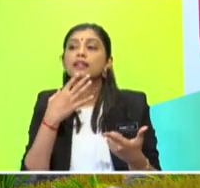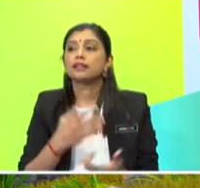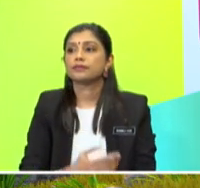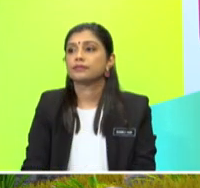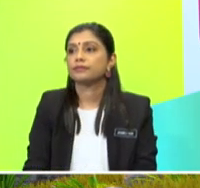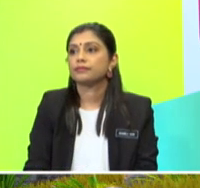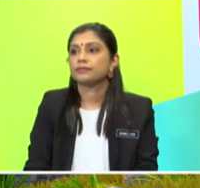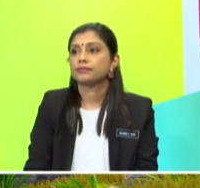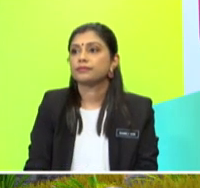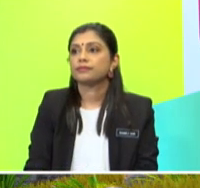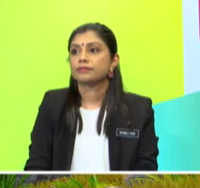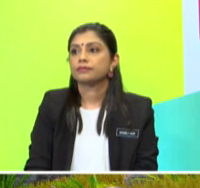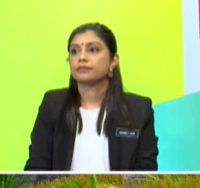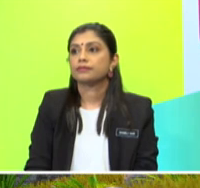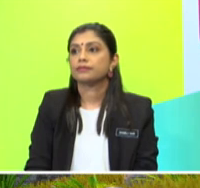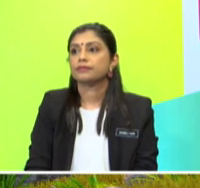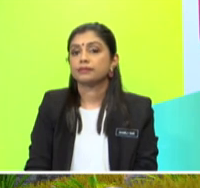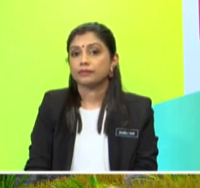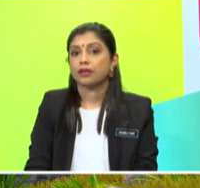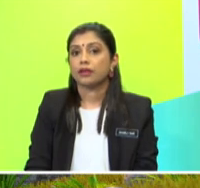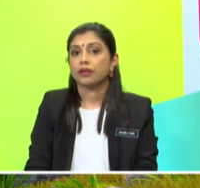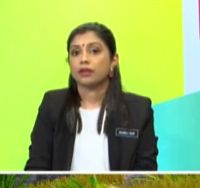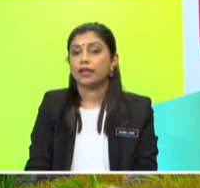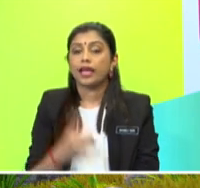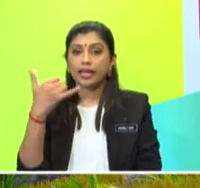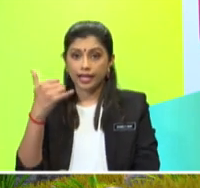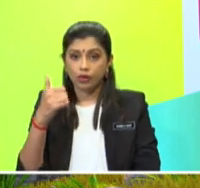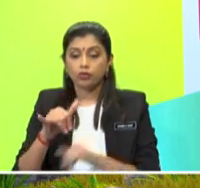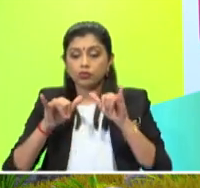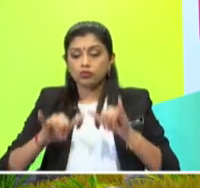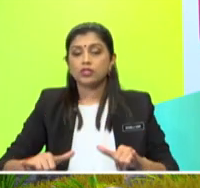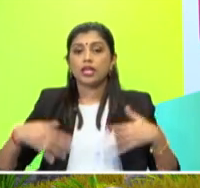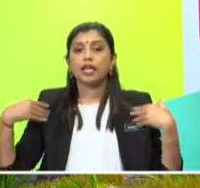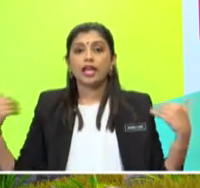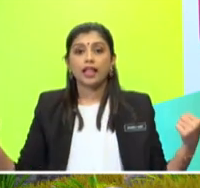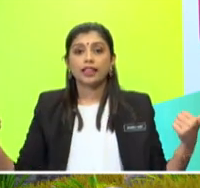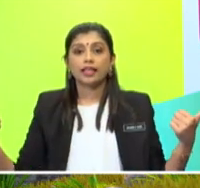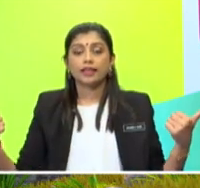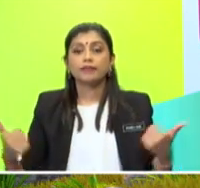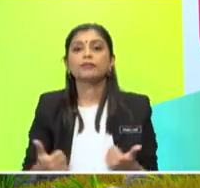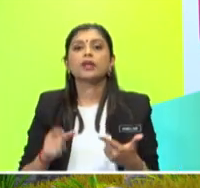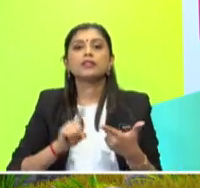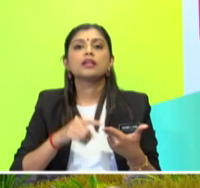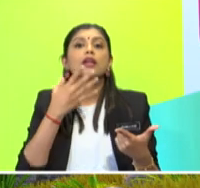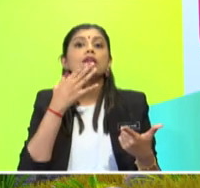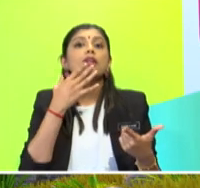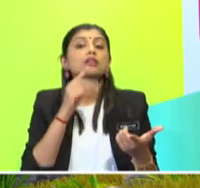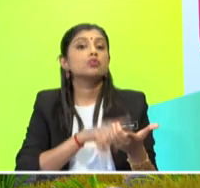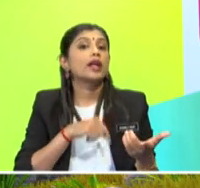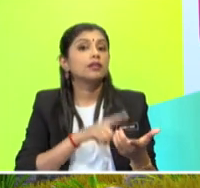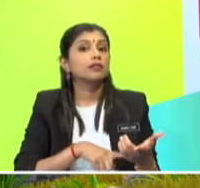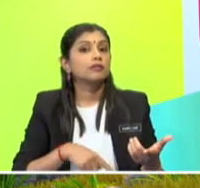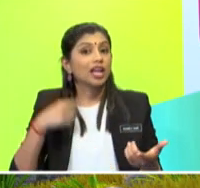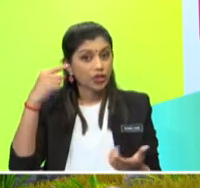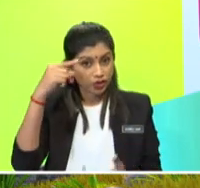first one for your topic sentence. First color. So, now, second color. Anyone? What's your second color? Remember, second color must always